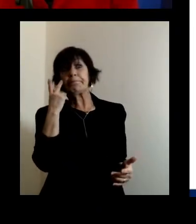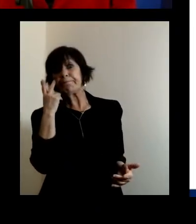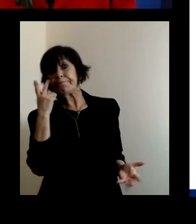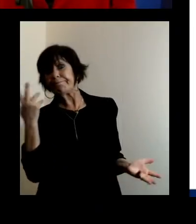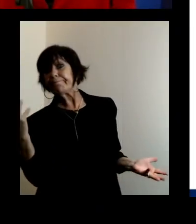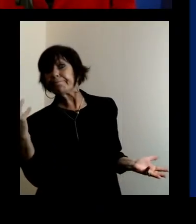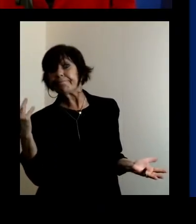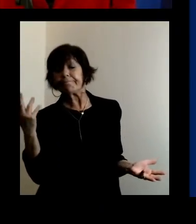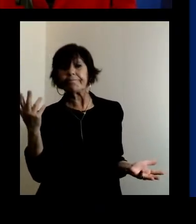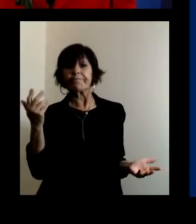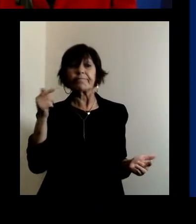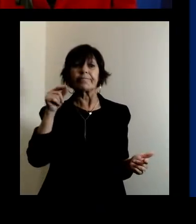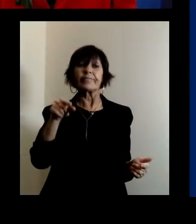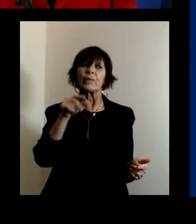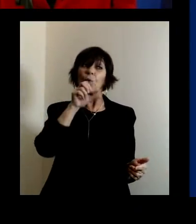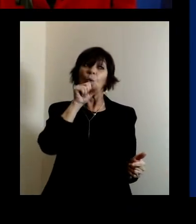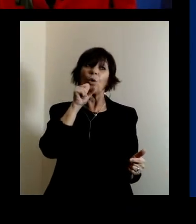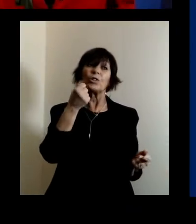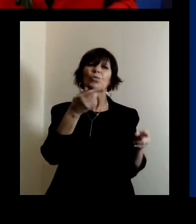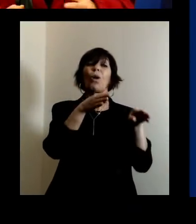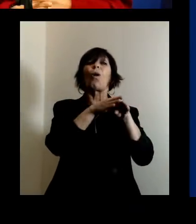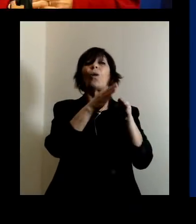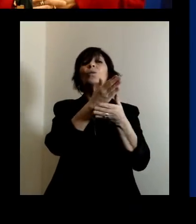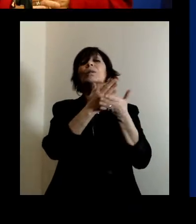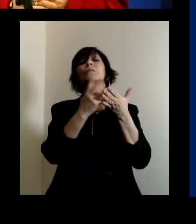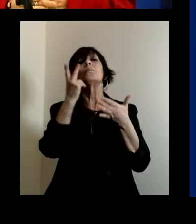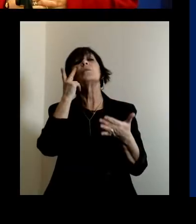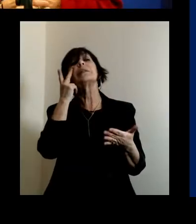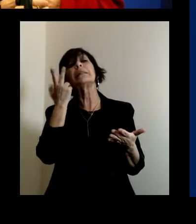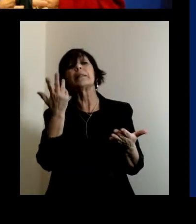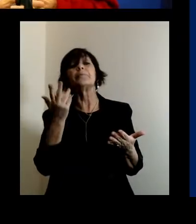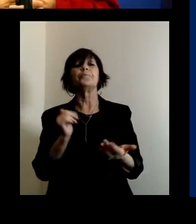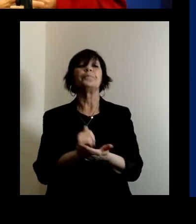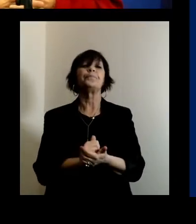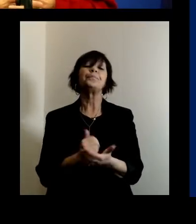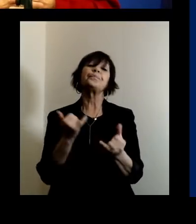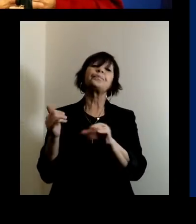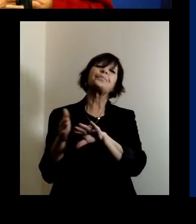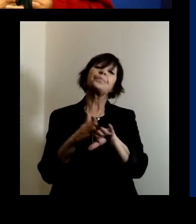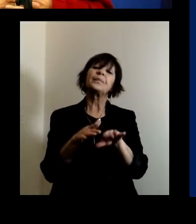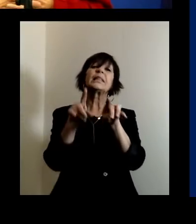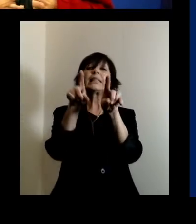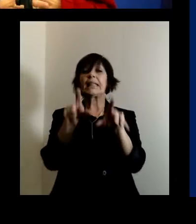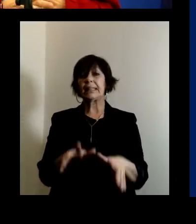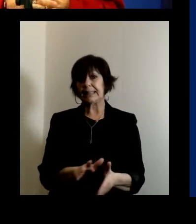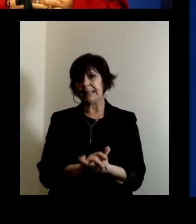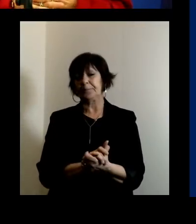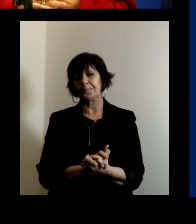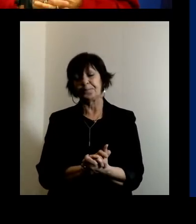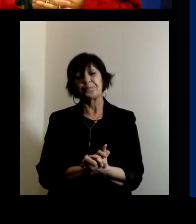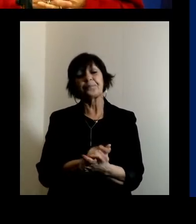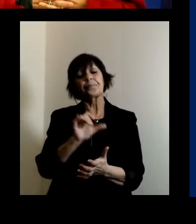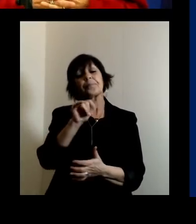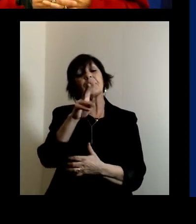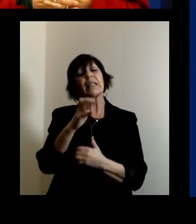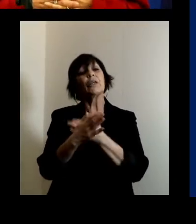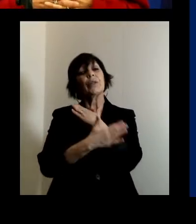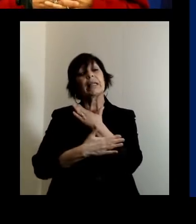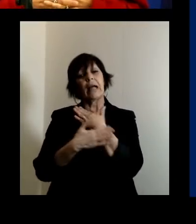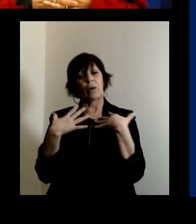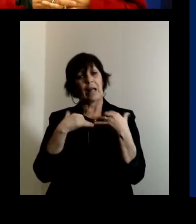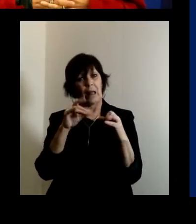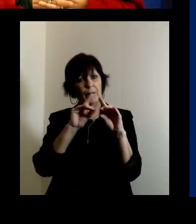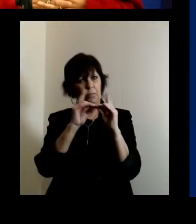happens as we are in our orange zone still. So let's talk about testing. So the Erie County Health Department